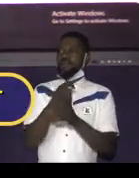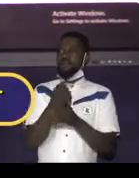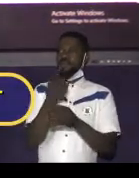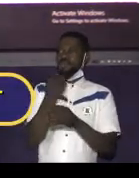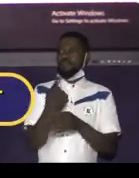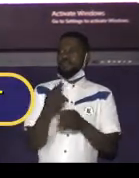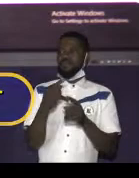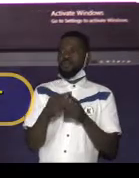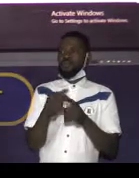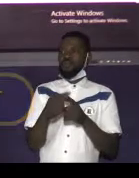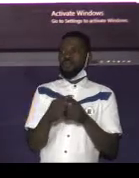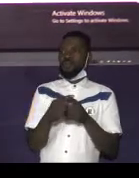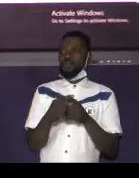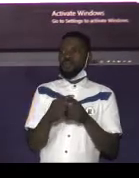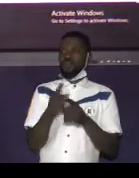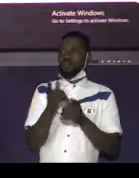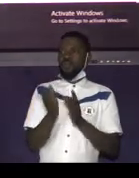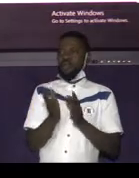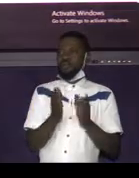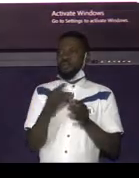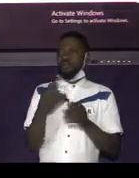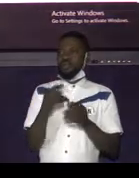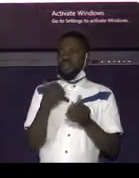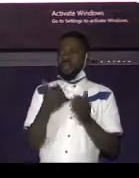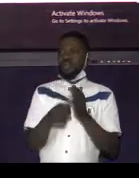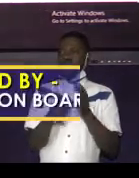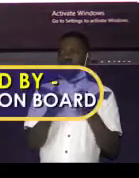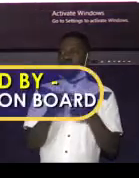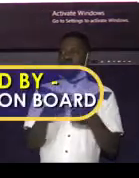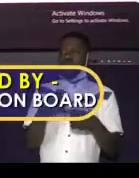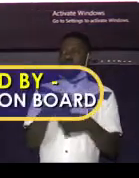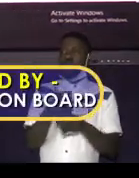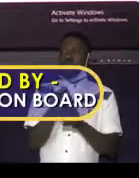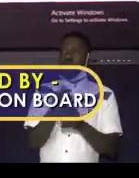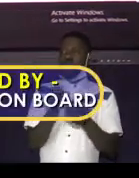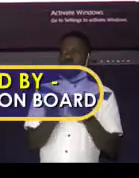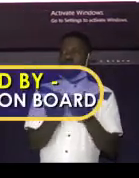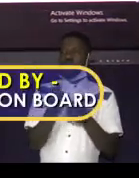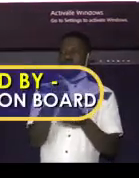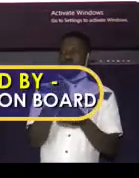word. You rearrange these letters to form a single word.